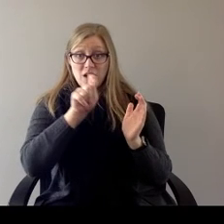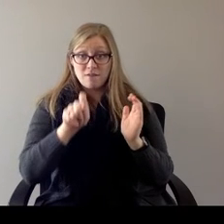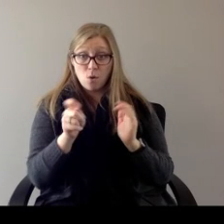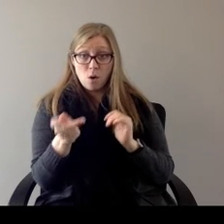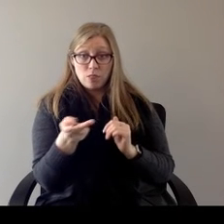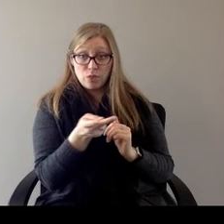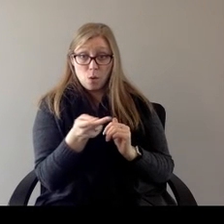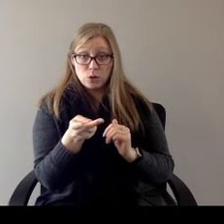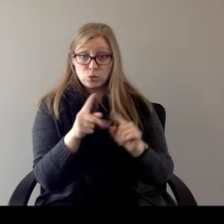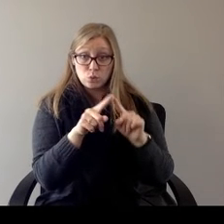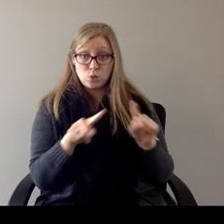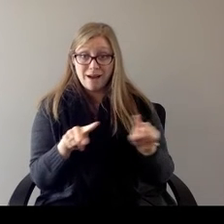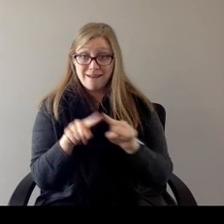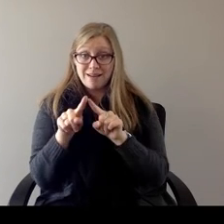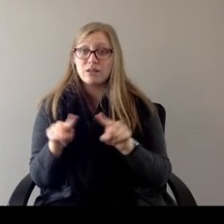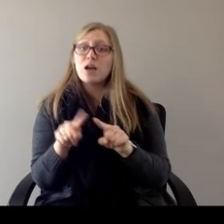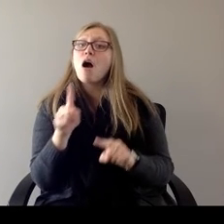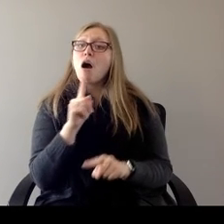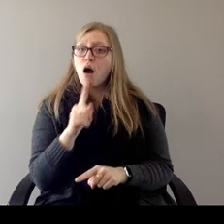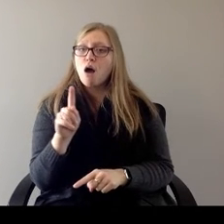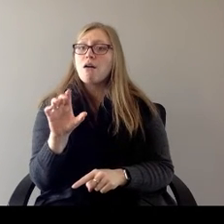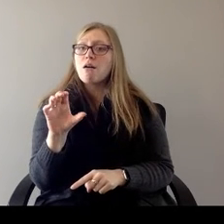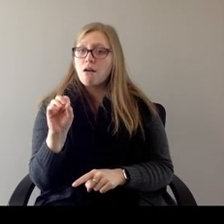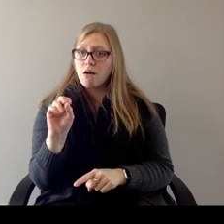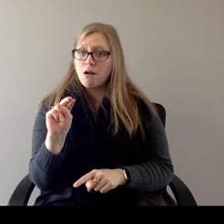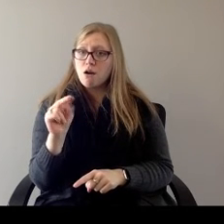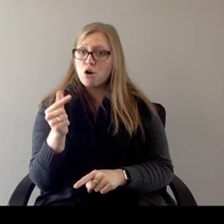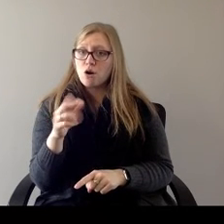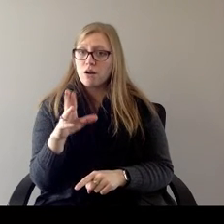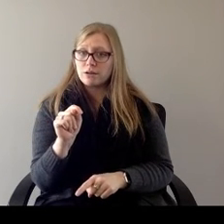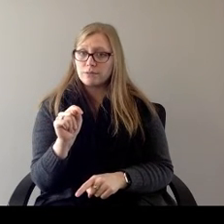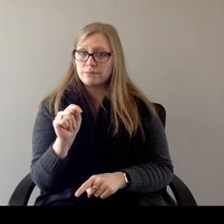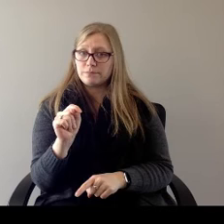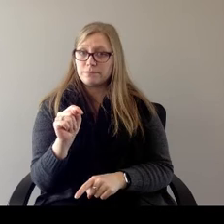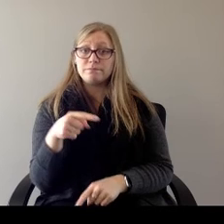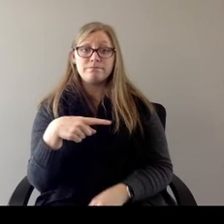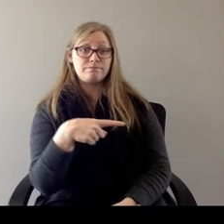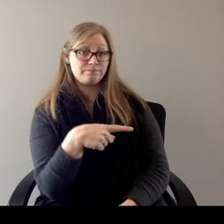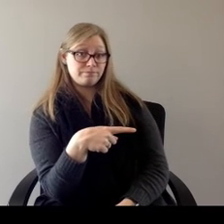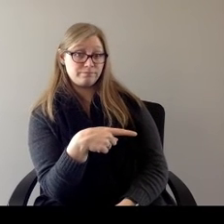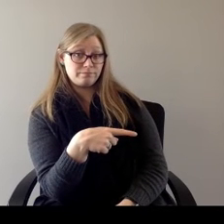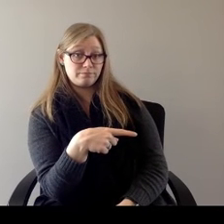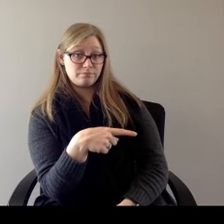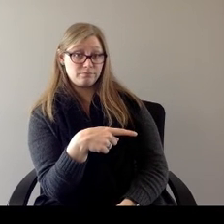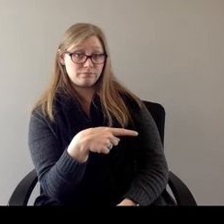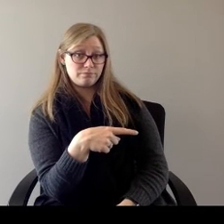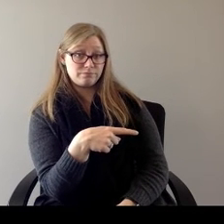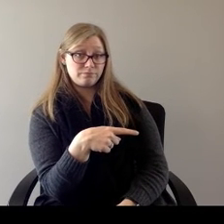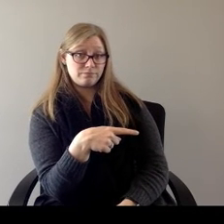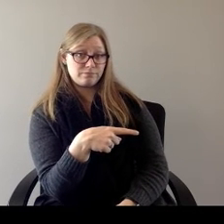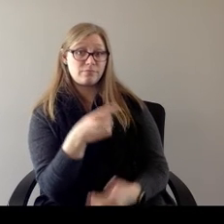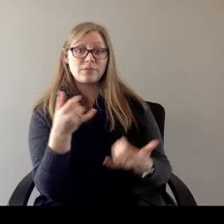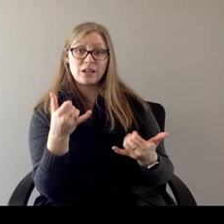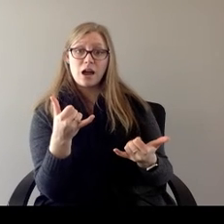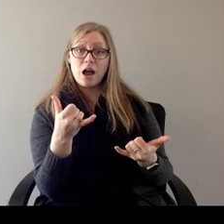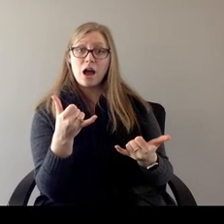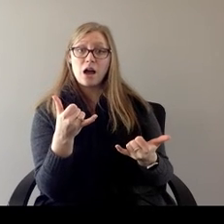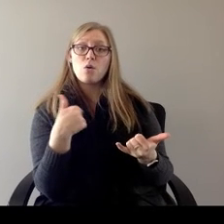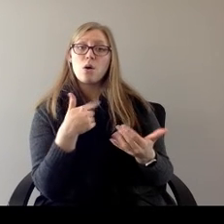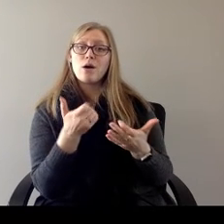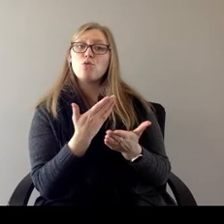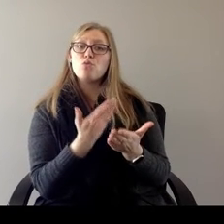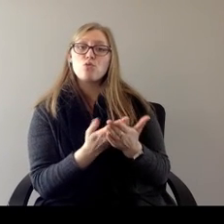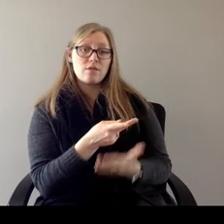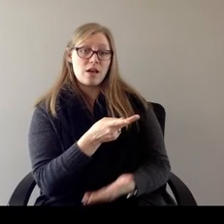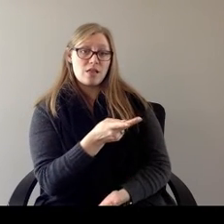All right, so in this problem, they want us to prove that these two triangles are congruent. And so the very first thing I